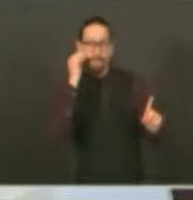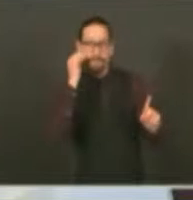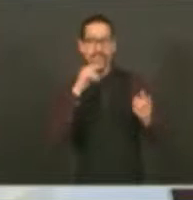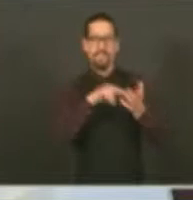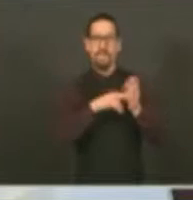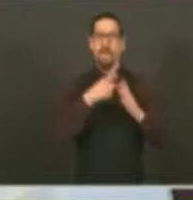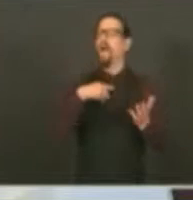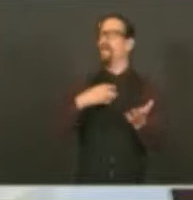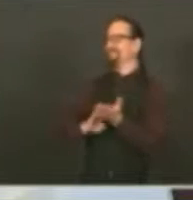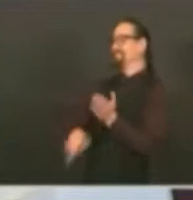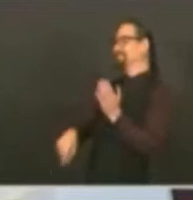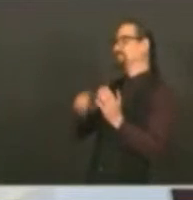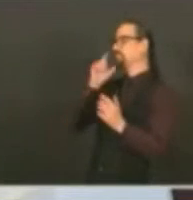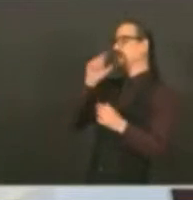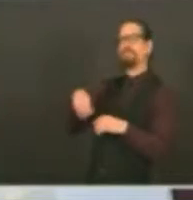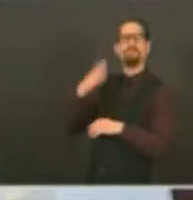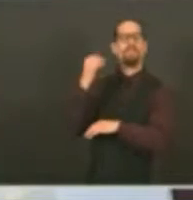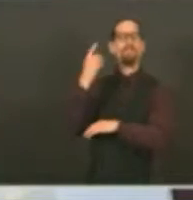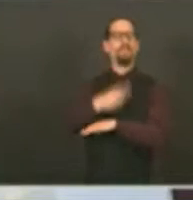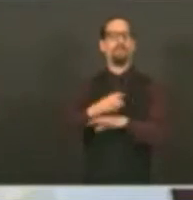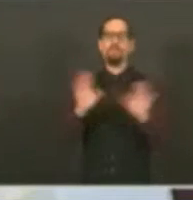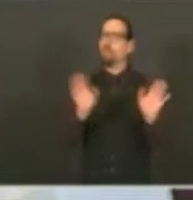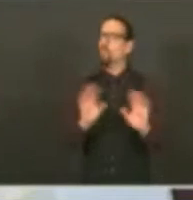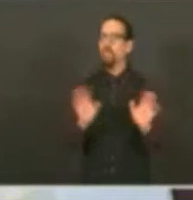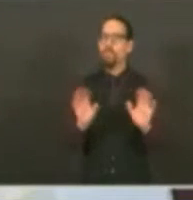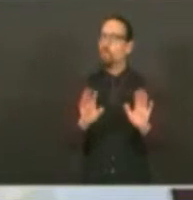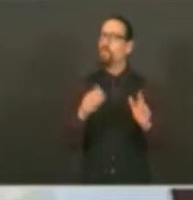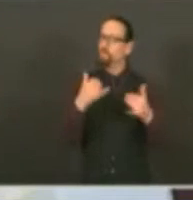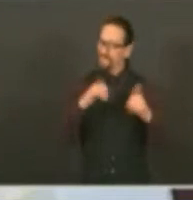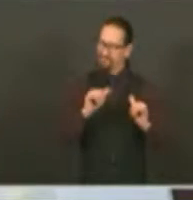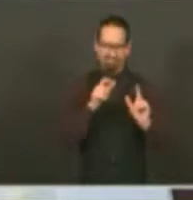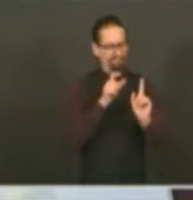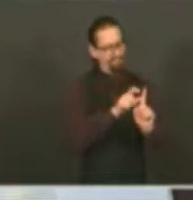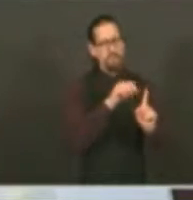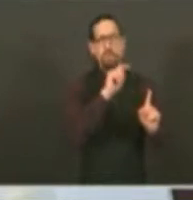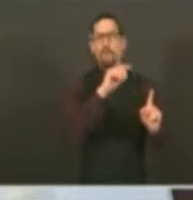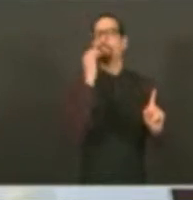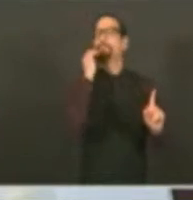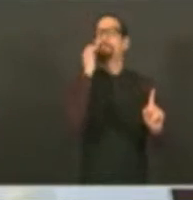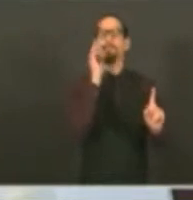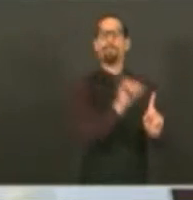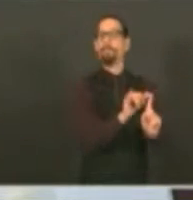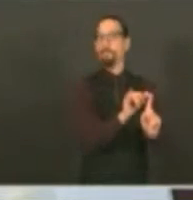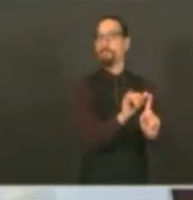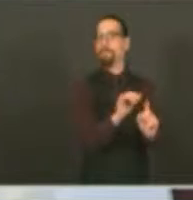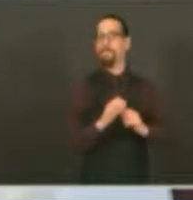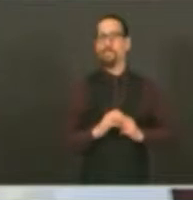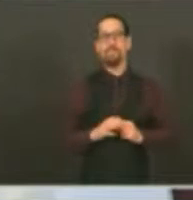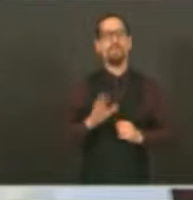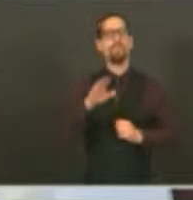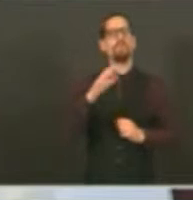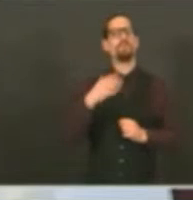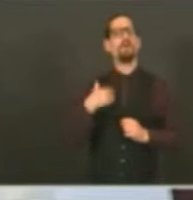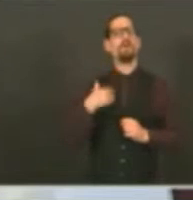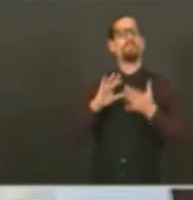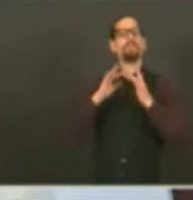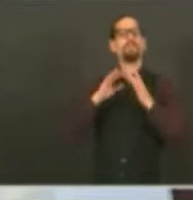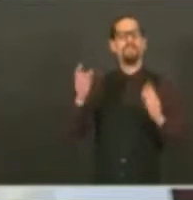days. The last thing that I want to say is that we are updating our web pages across state government. We